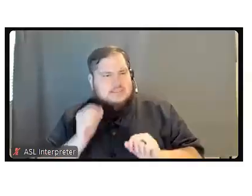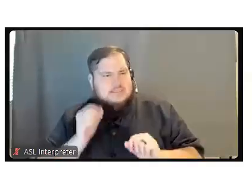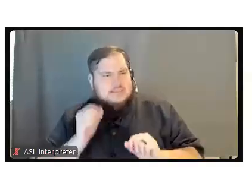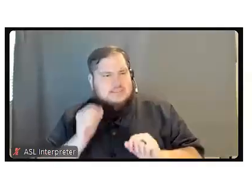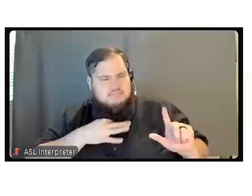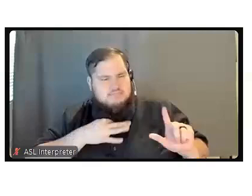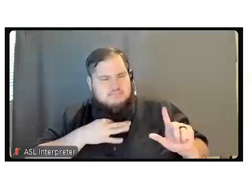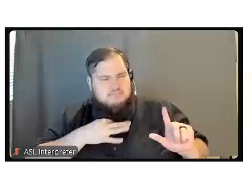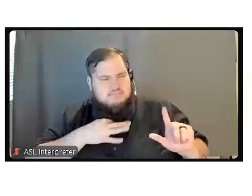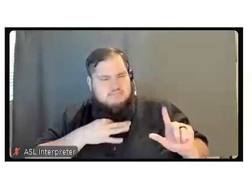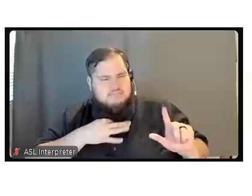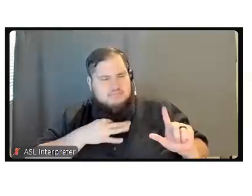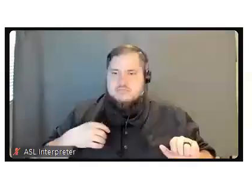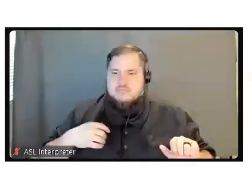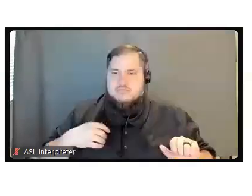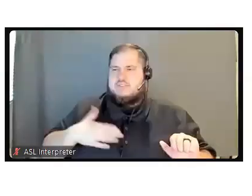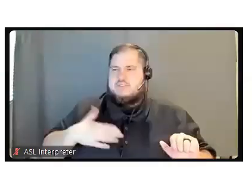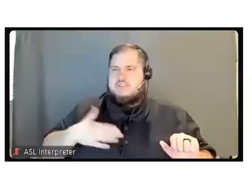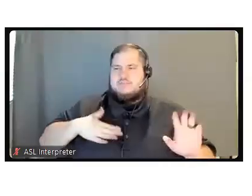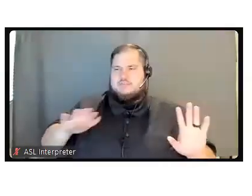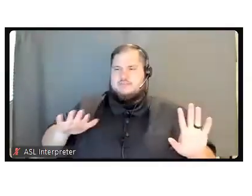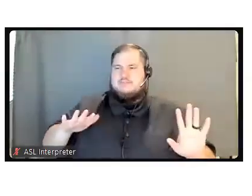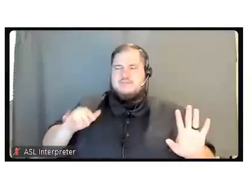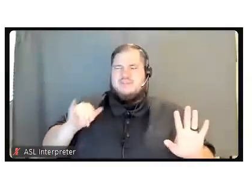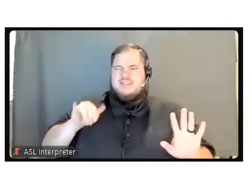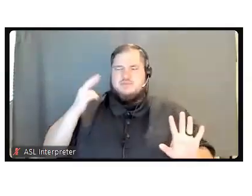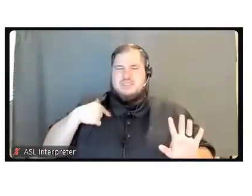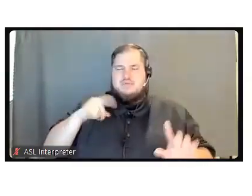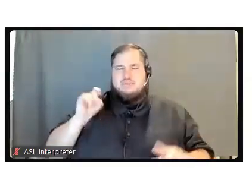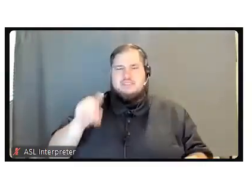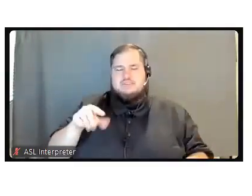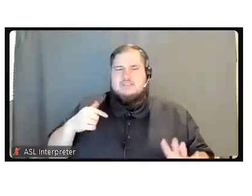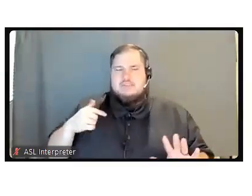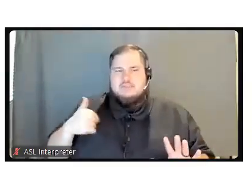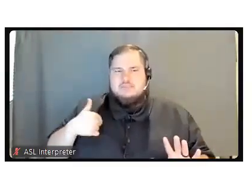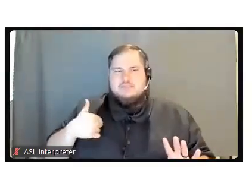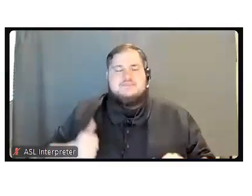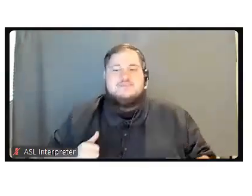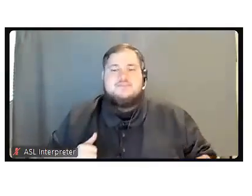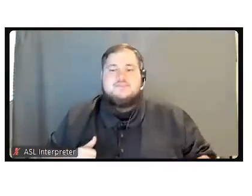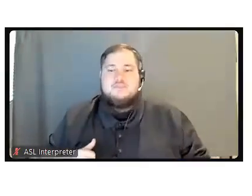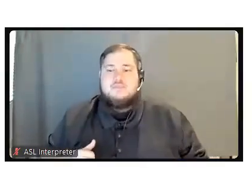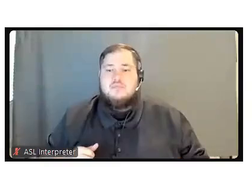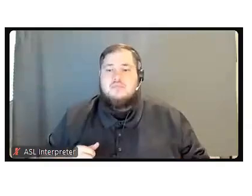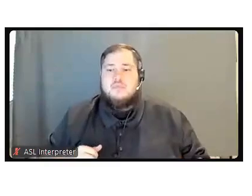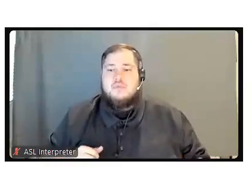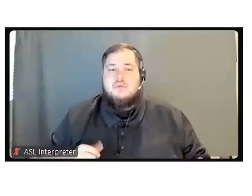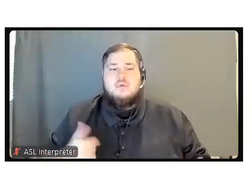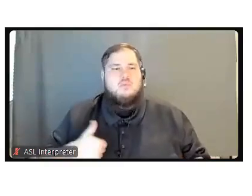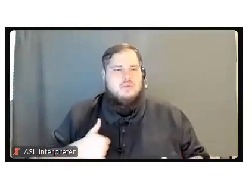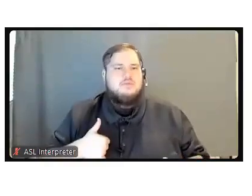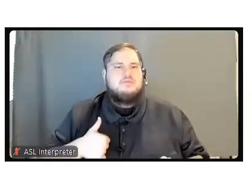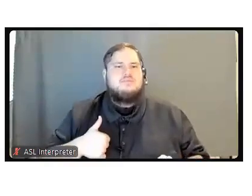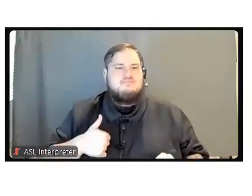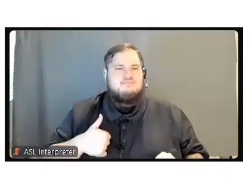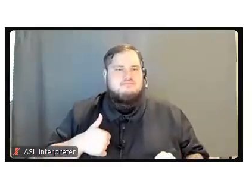Okay, go ahead. Then it's me. That's why I was asking. Go ahead. Okay. Great. So we'll talk a little bit about what we've been up to, and then I